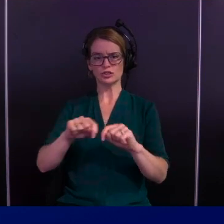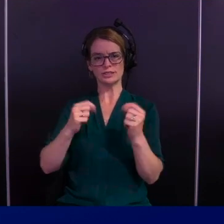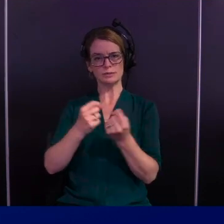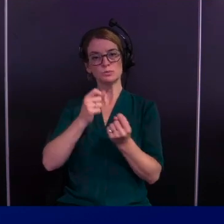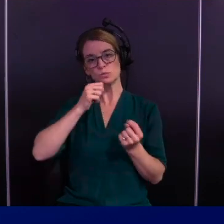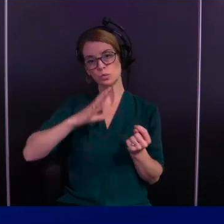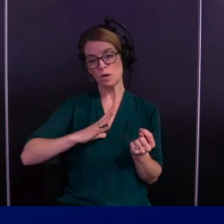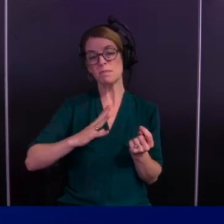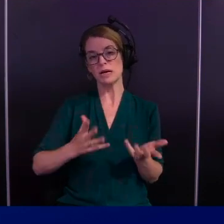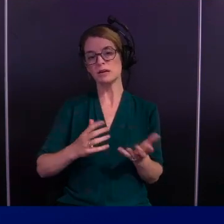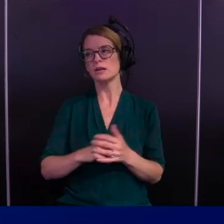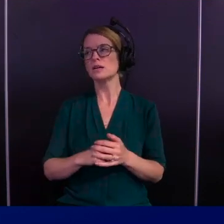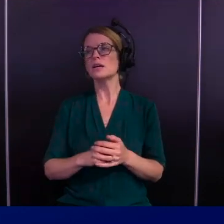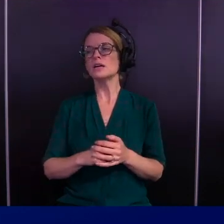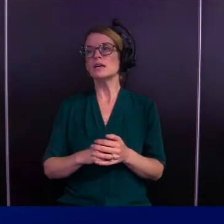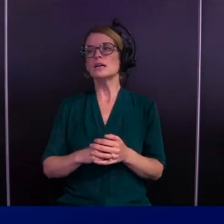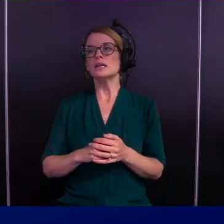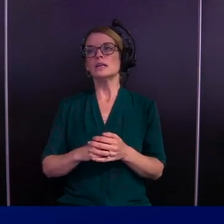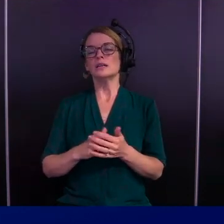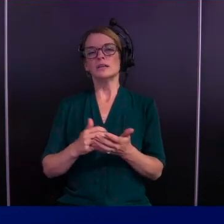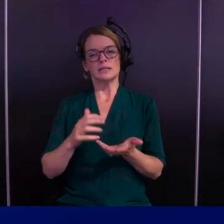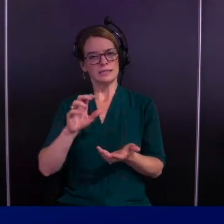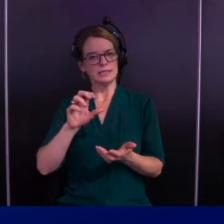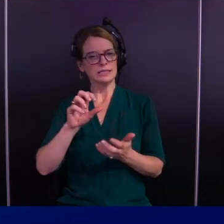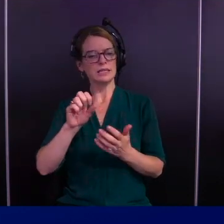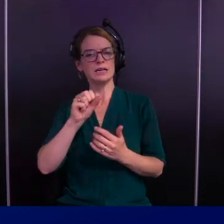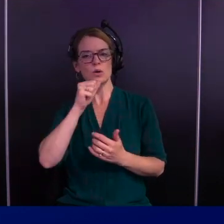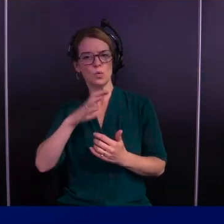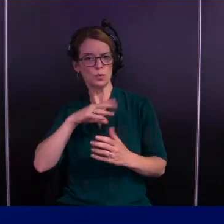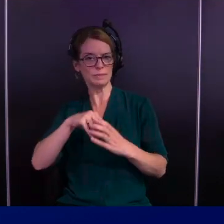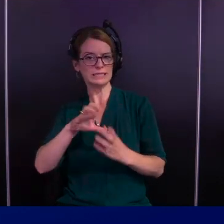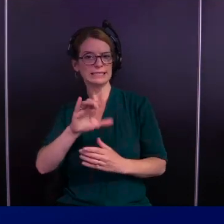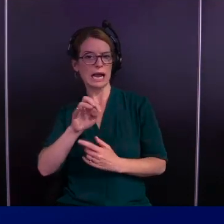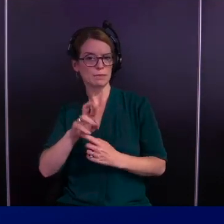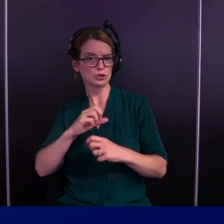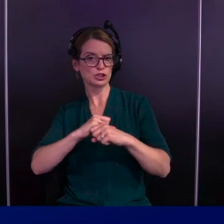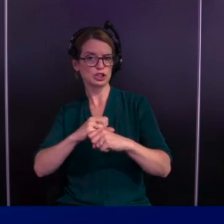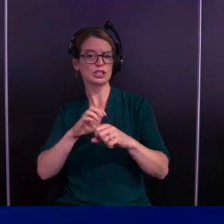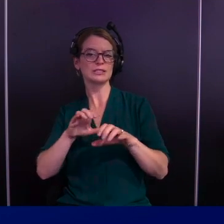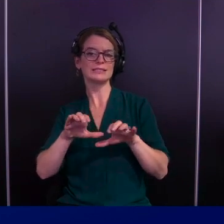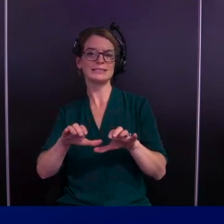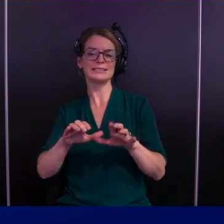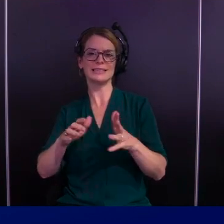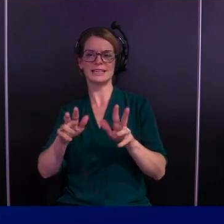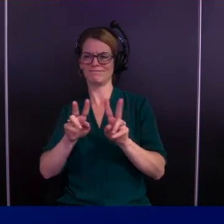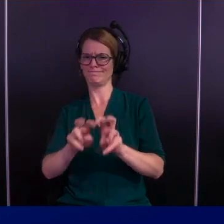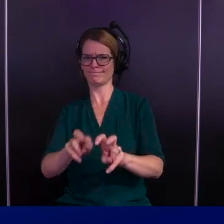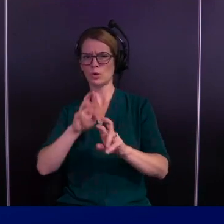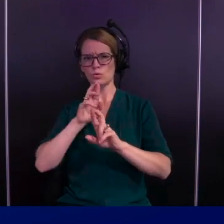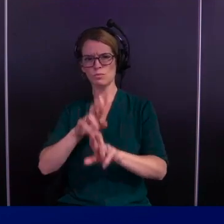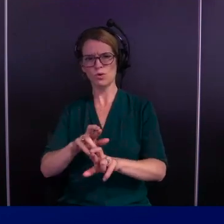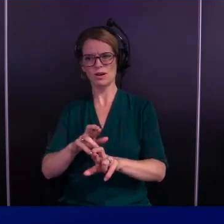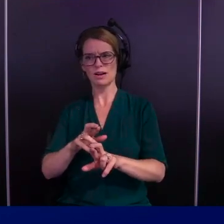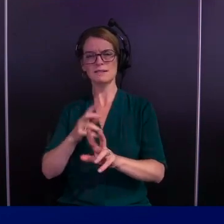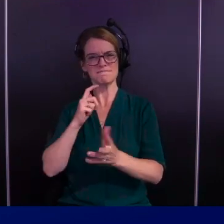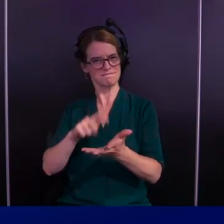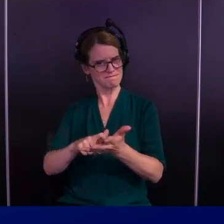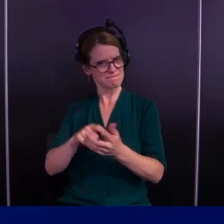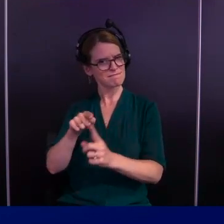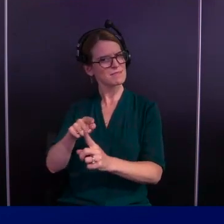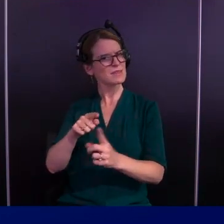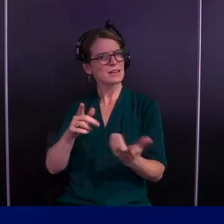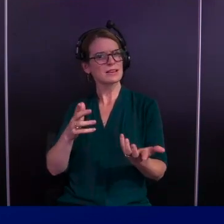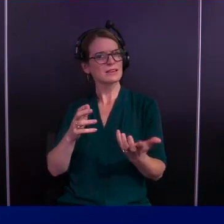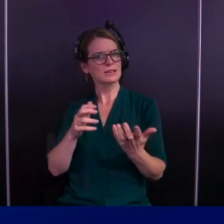in cybersecurity actually did a state of inclusion report and saw that women didn't necessarily feel included on their cybersecurity team. So some